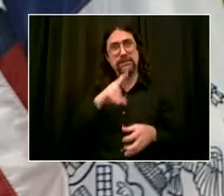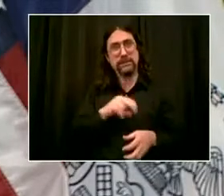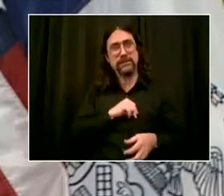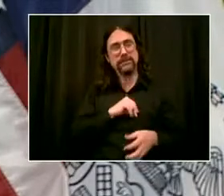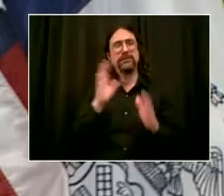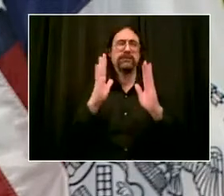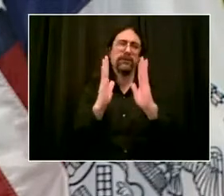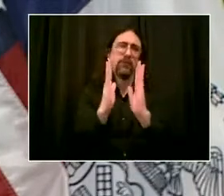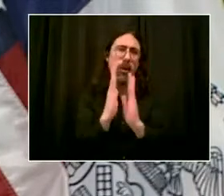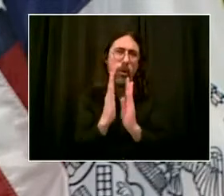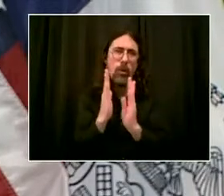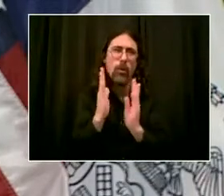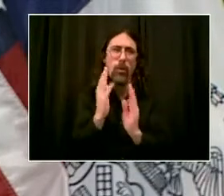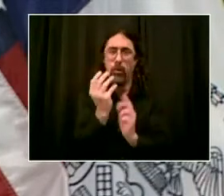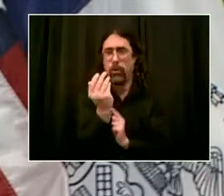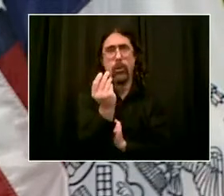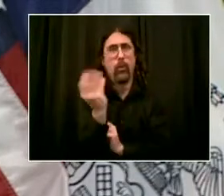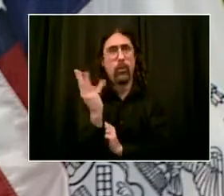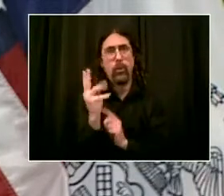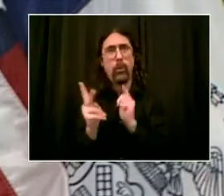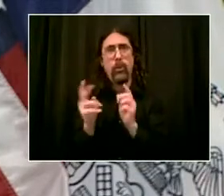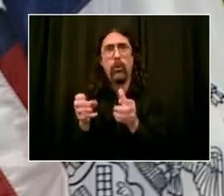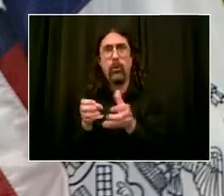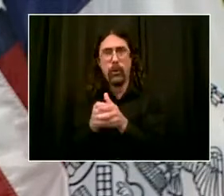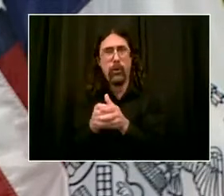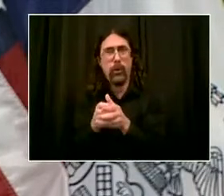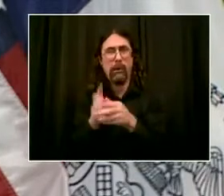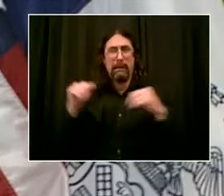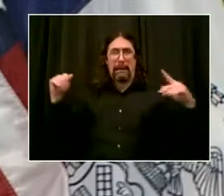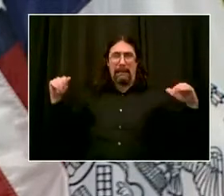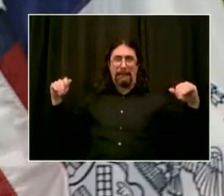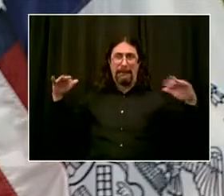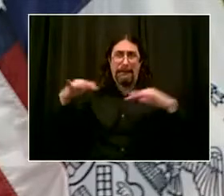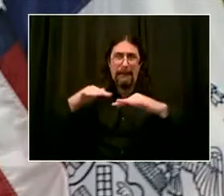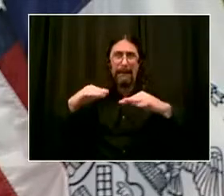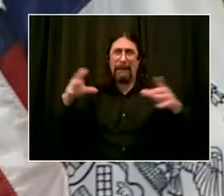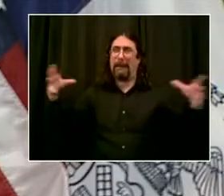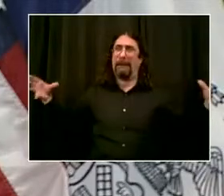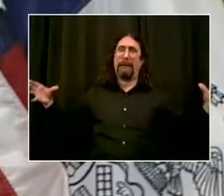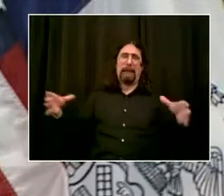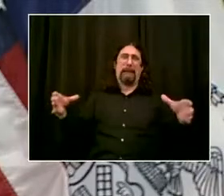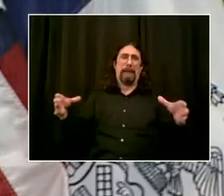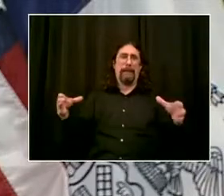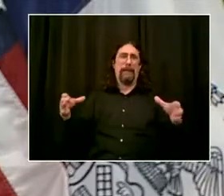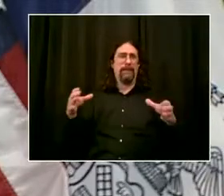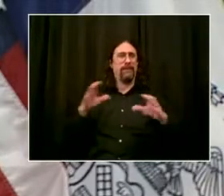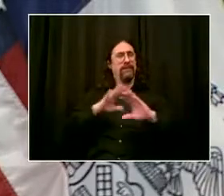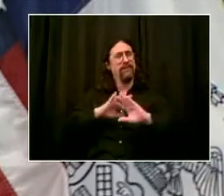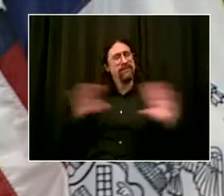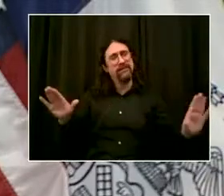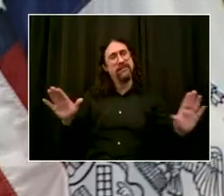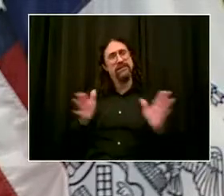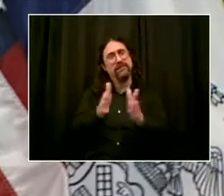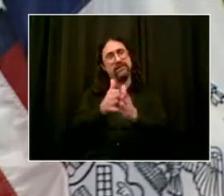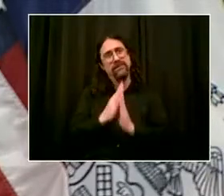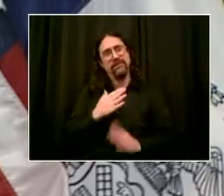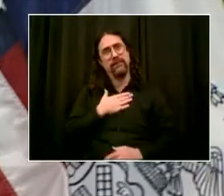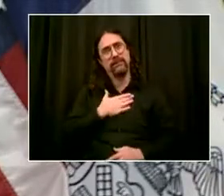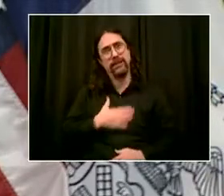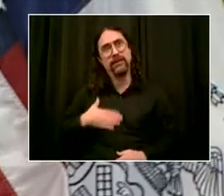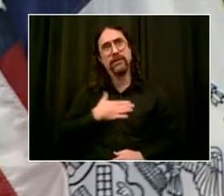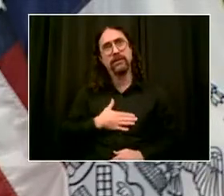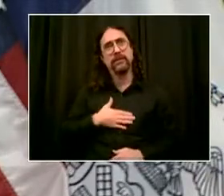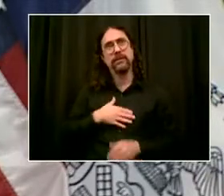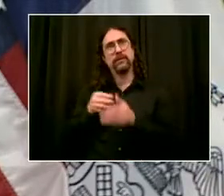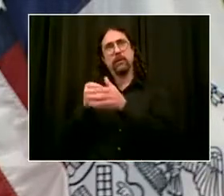it on Friday on WMC let's protect each other this year so we can all be together next year let's protect each other